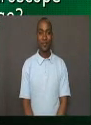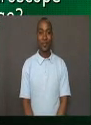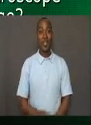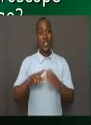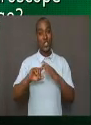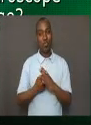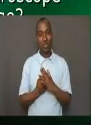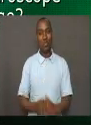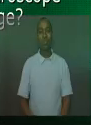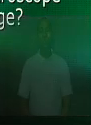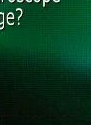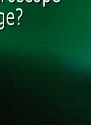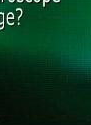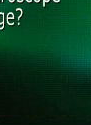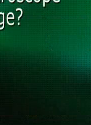Begin.